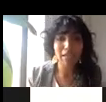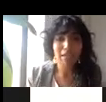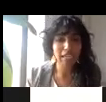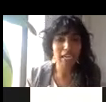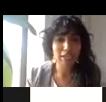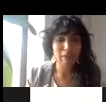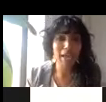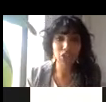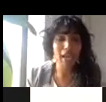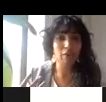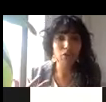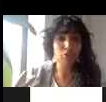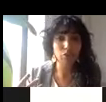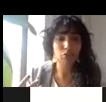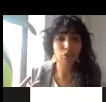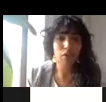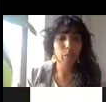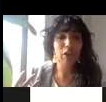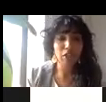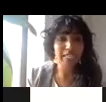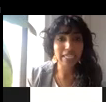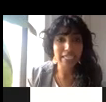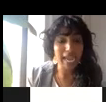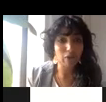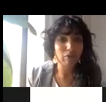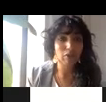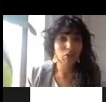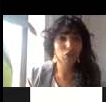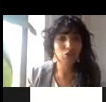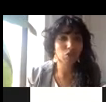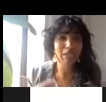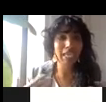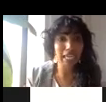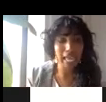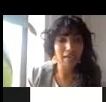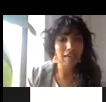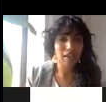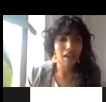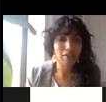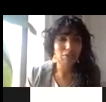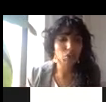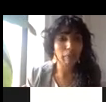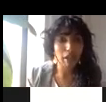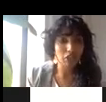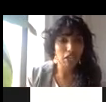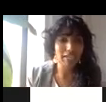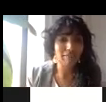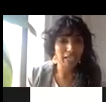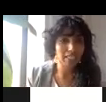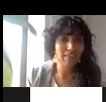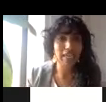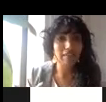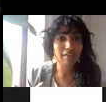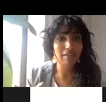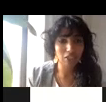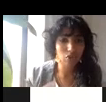overwhelming to kind of imagine how to break all these things down, to begin again, to abolish and divest